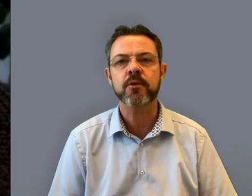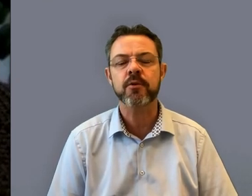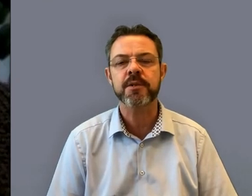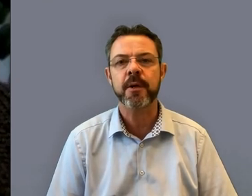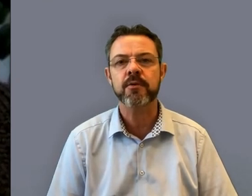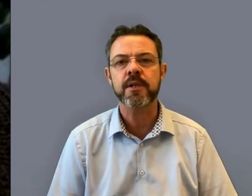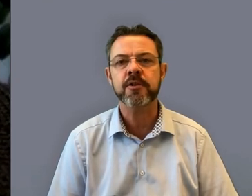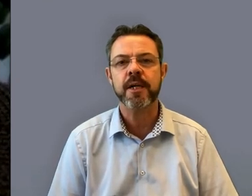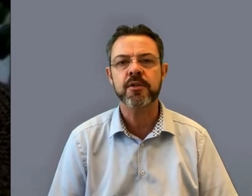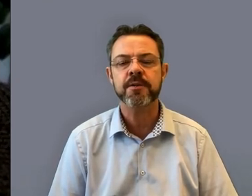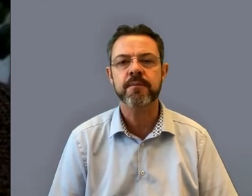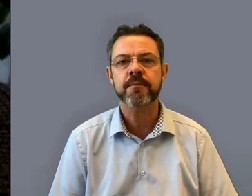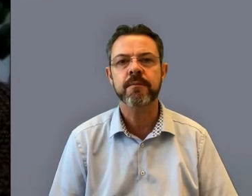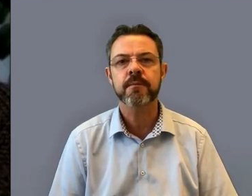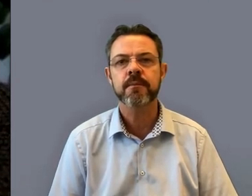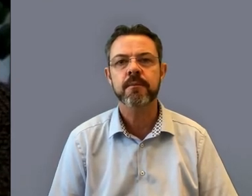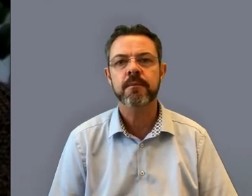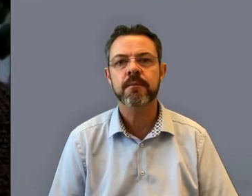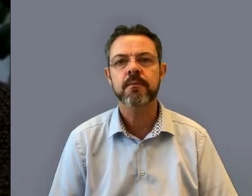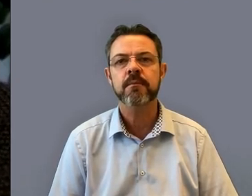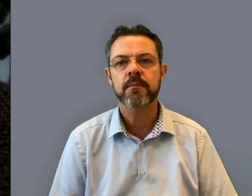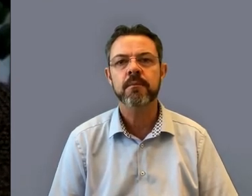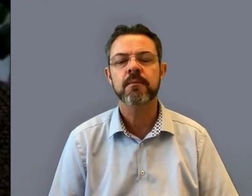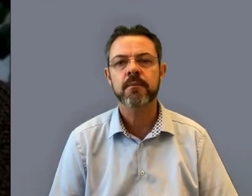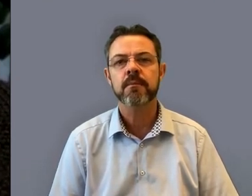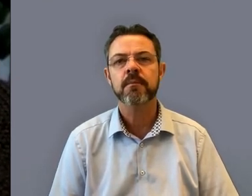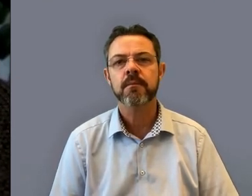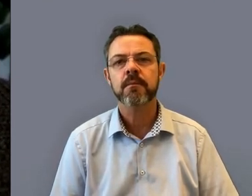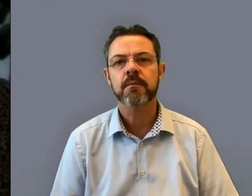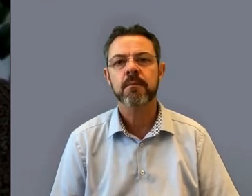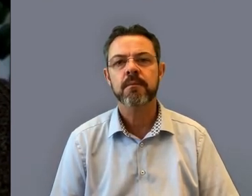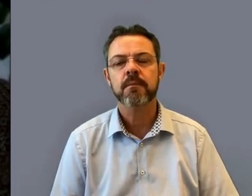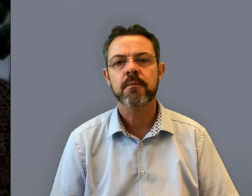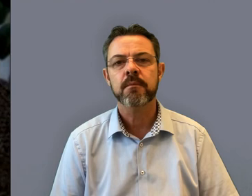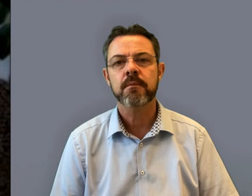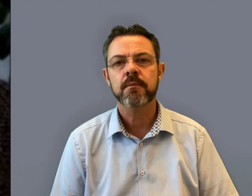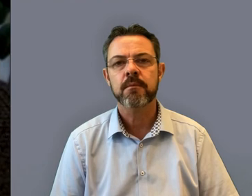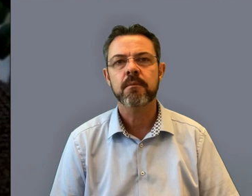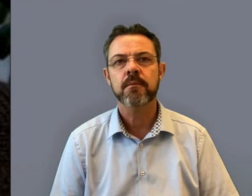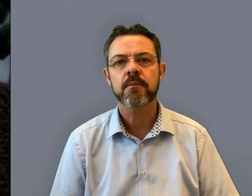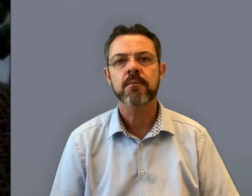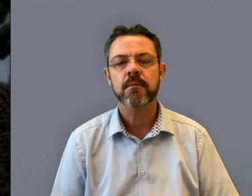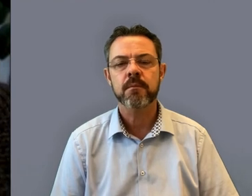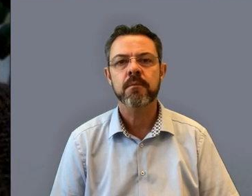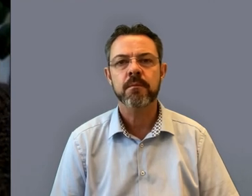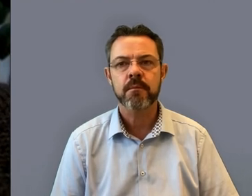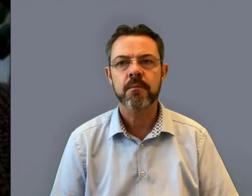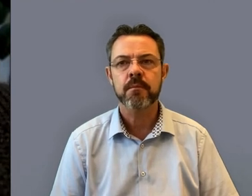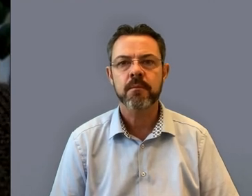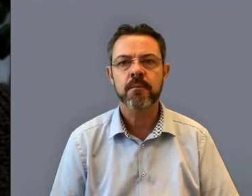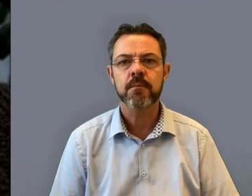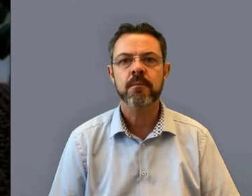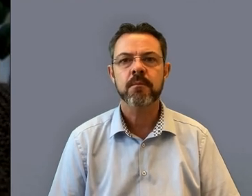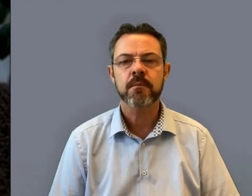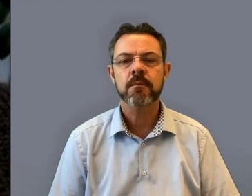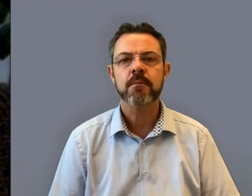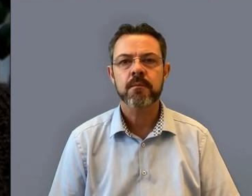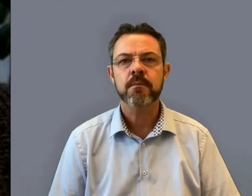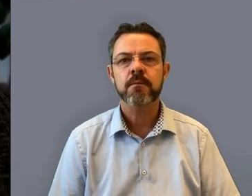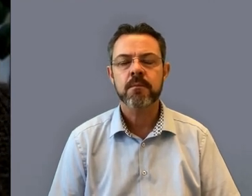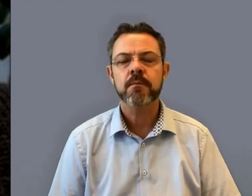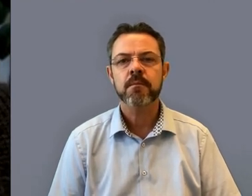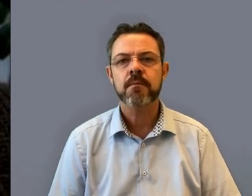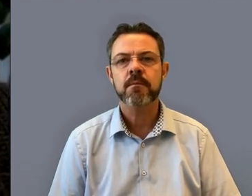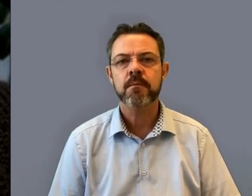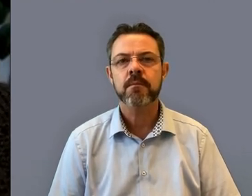to be able to respond to these changes? Yeah, absolutely. And it usually happens when you have these like major shock events,